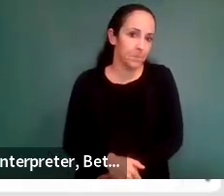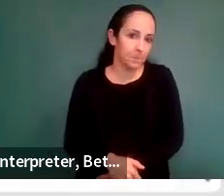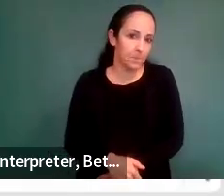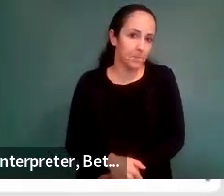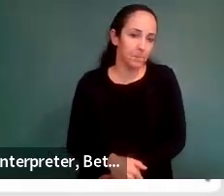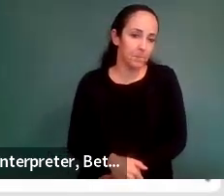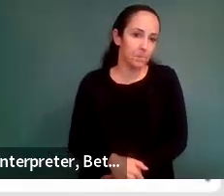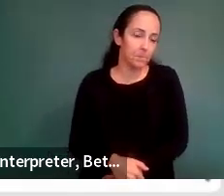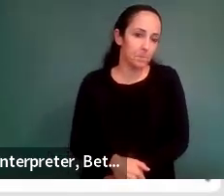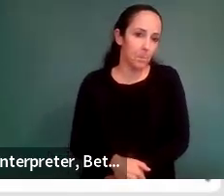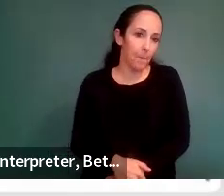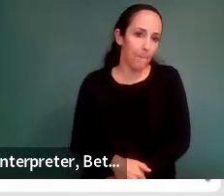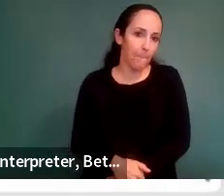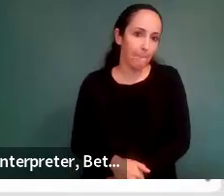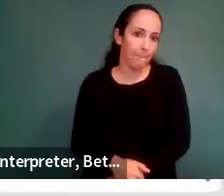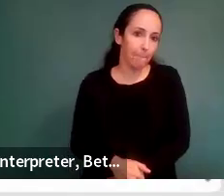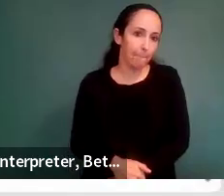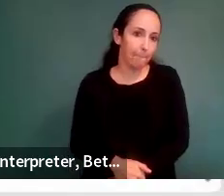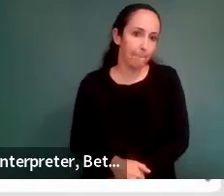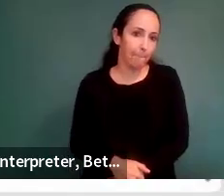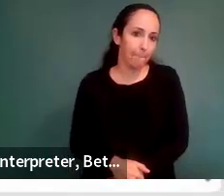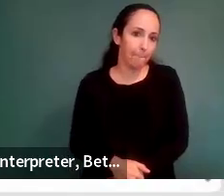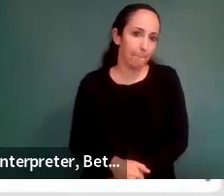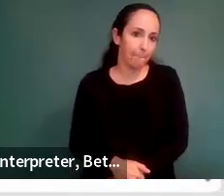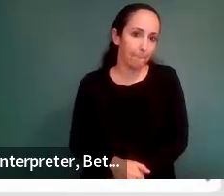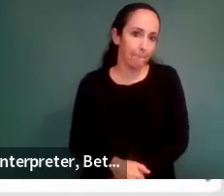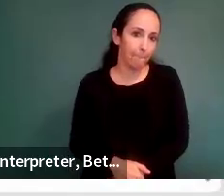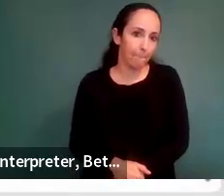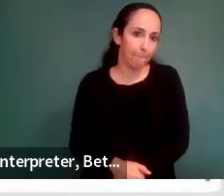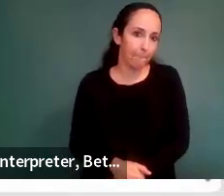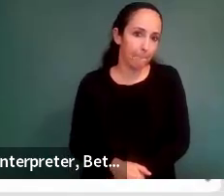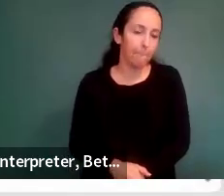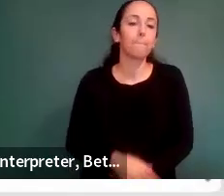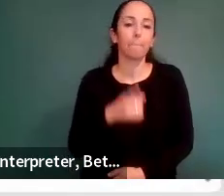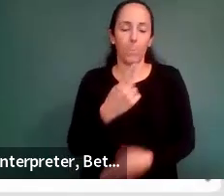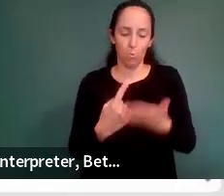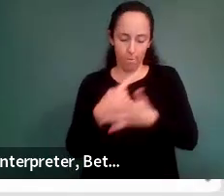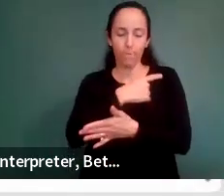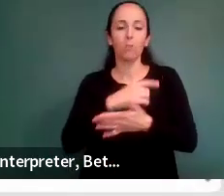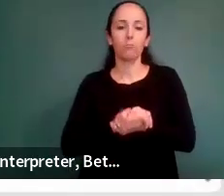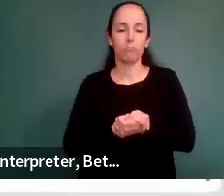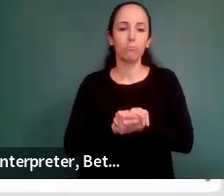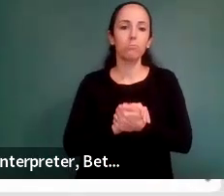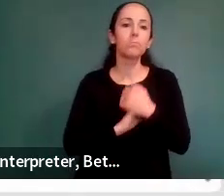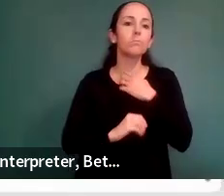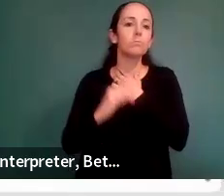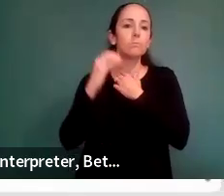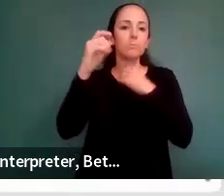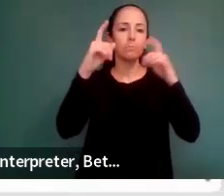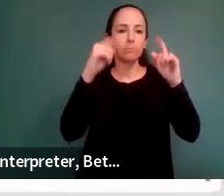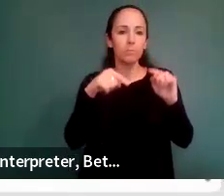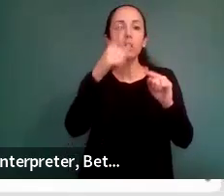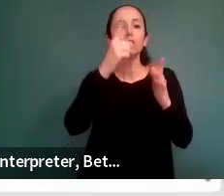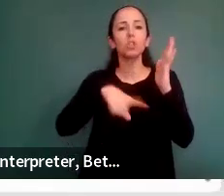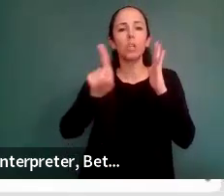And layout references tab, mailings review tab 9 of 11. Review proofing at speech read accessibility check accessibility